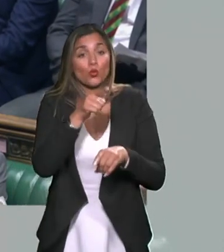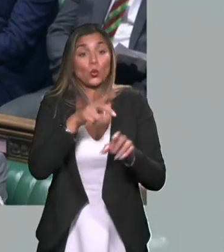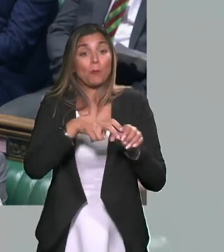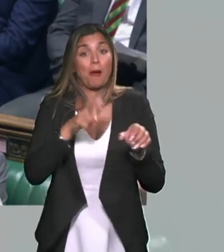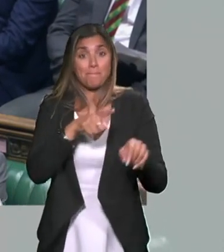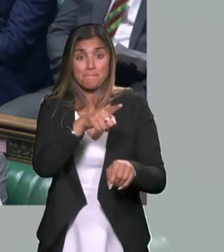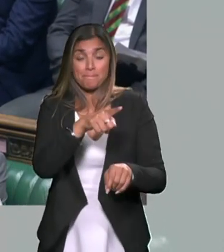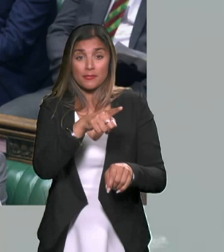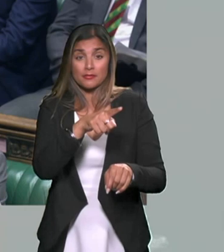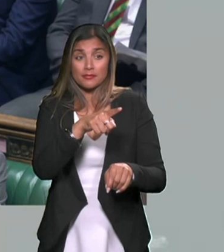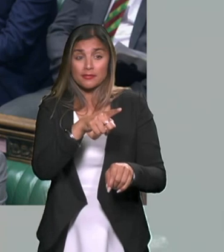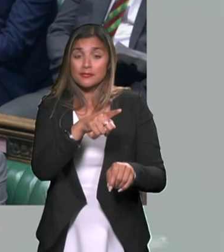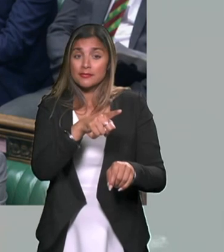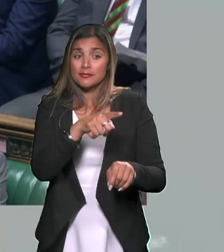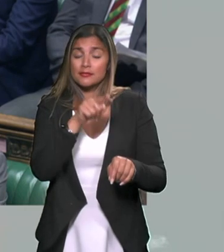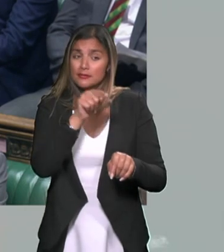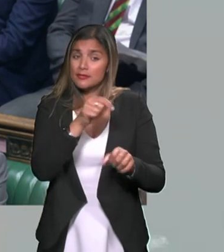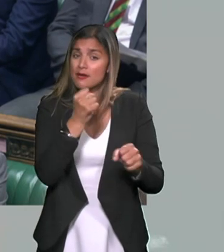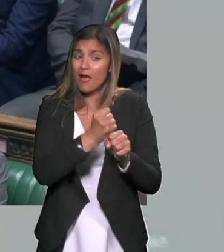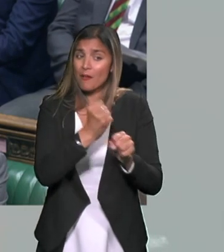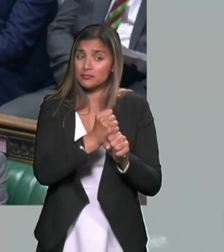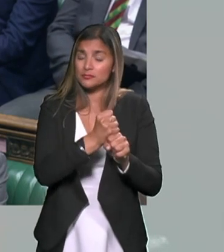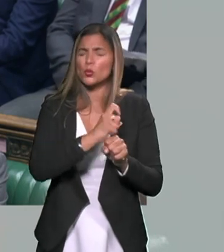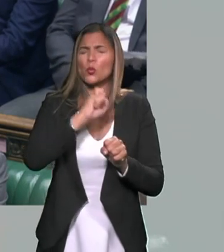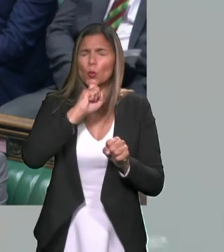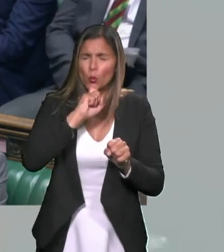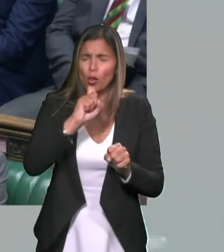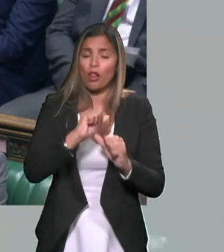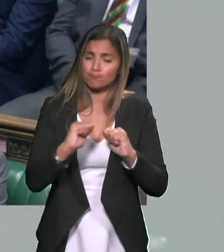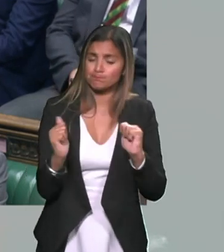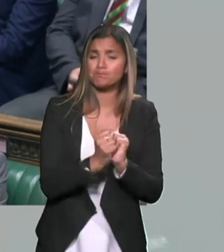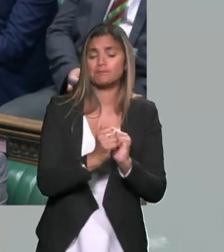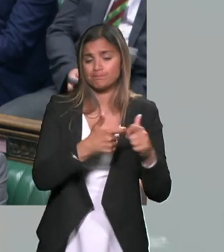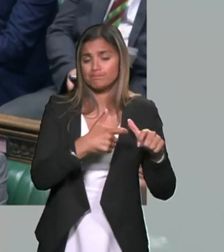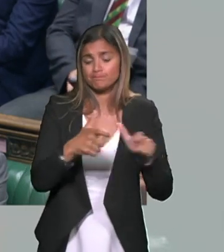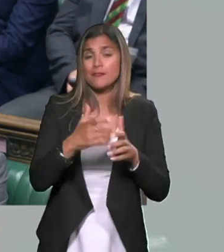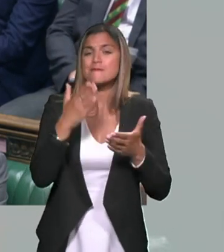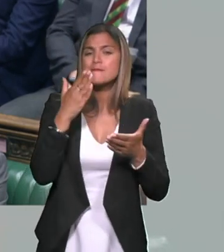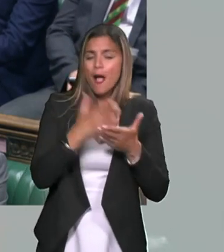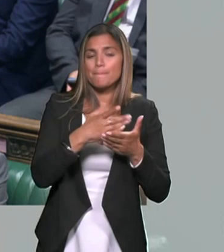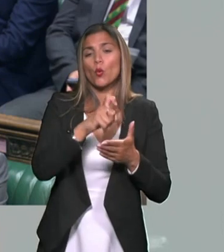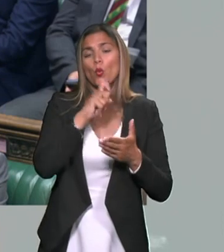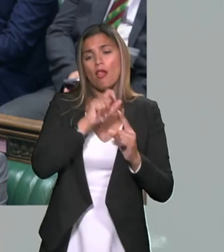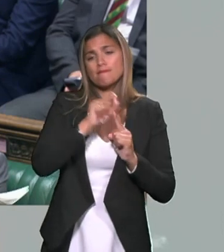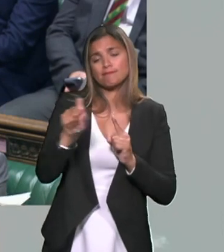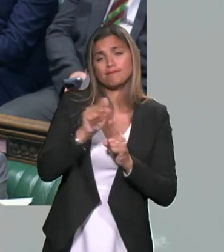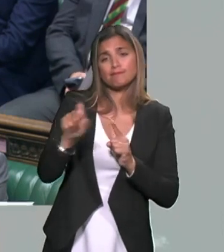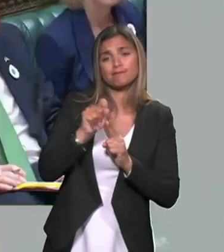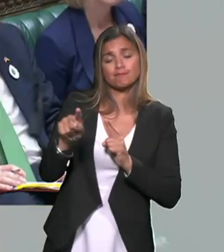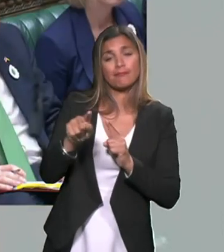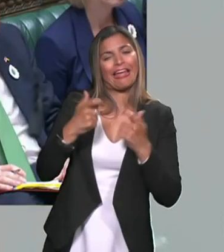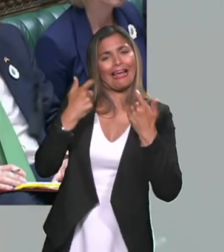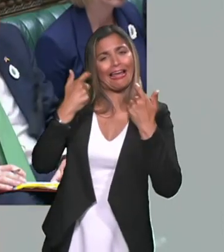that your government will make all the necessary submissions that it can make lawfully to the Independent Parole